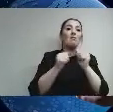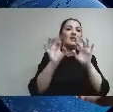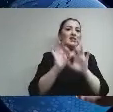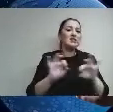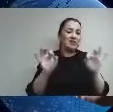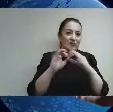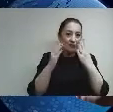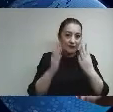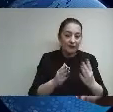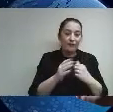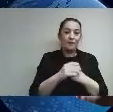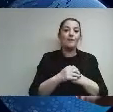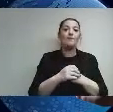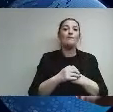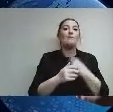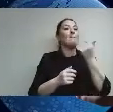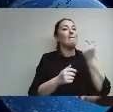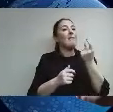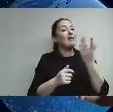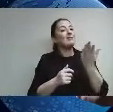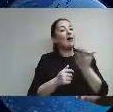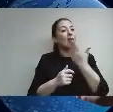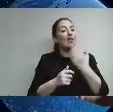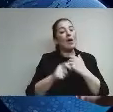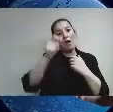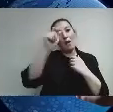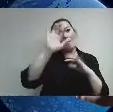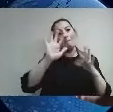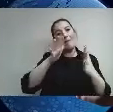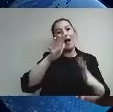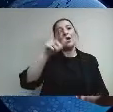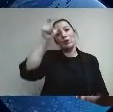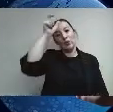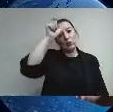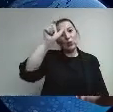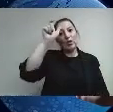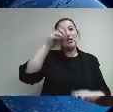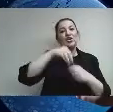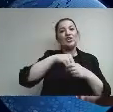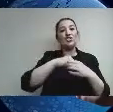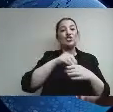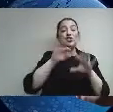investment. So our strategy was towards being